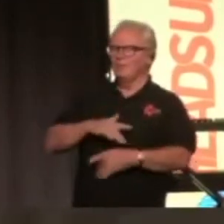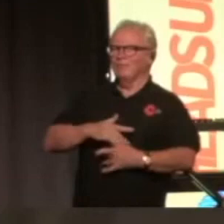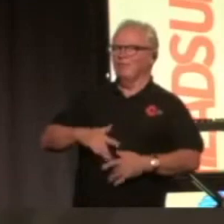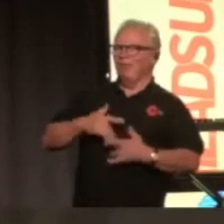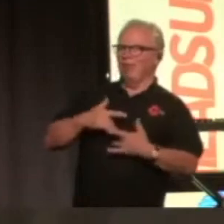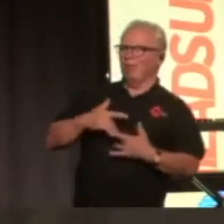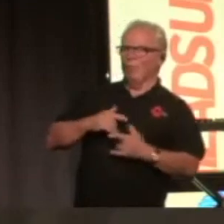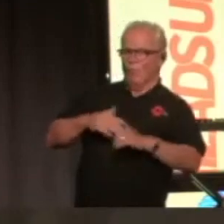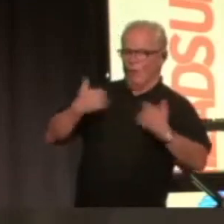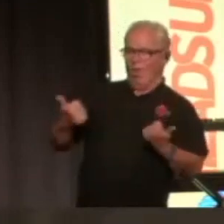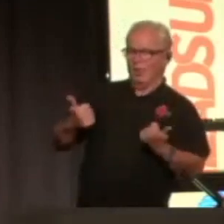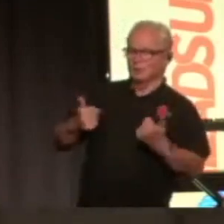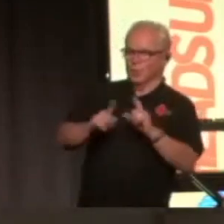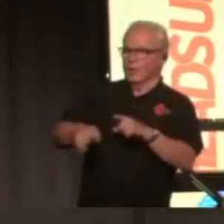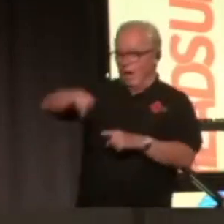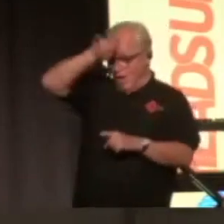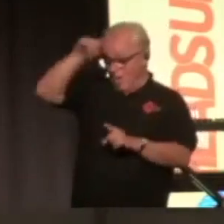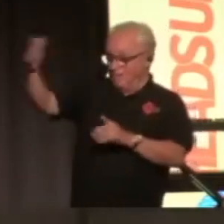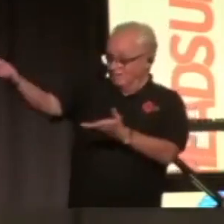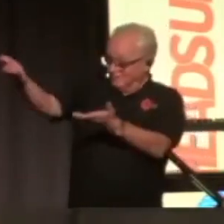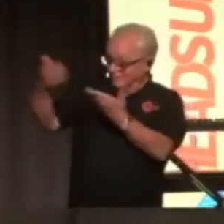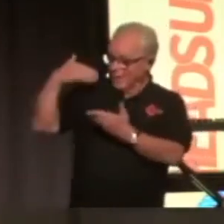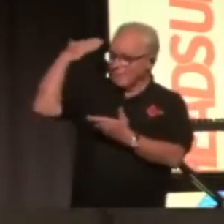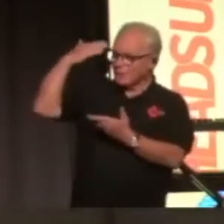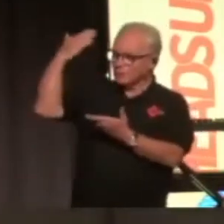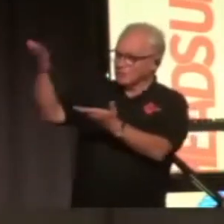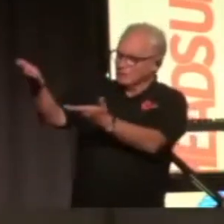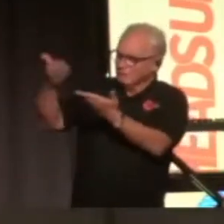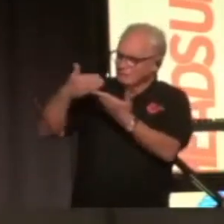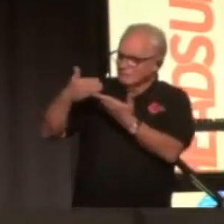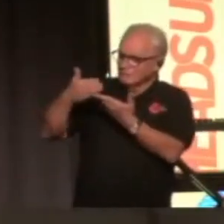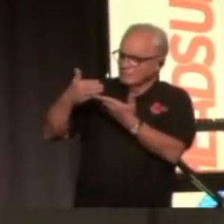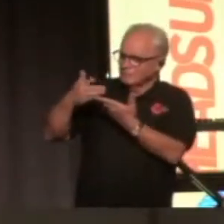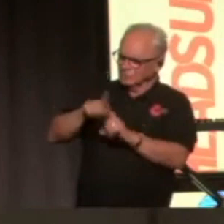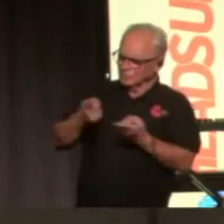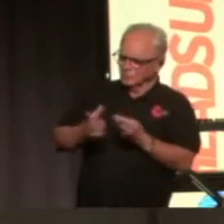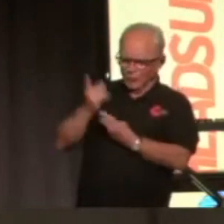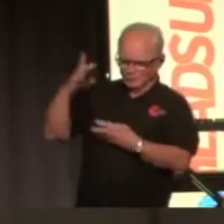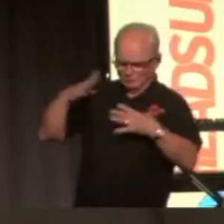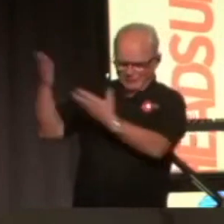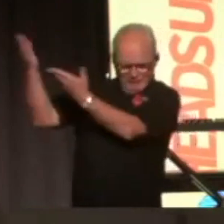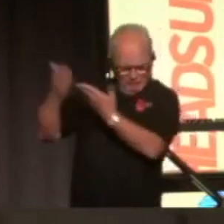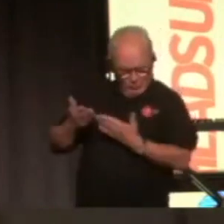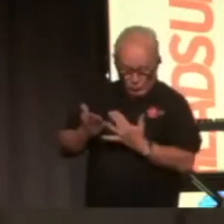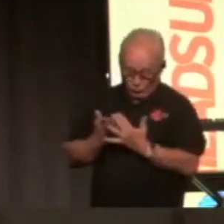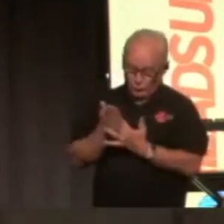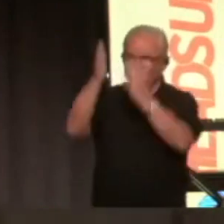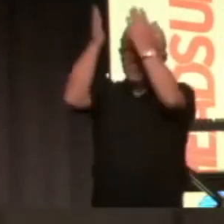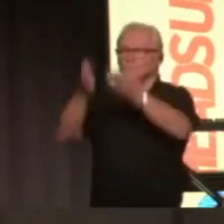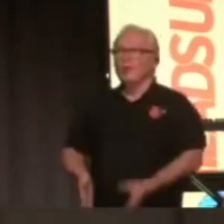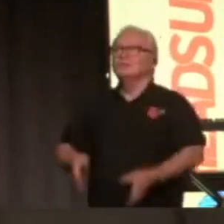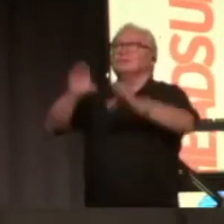The enemy comes with imaginations to convince you that you don't have what God has already released to you through the cross.